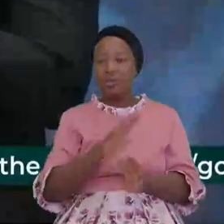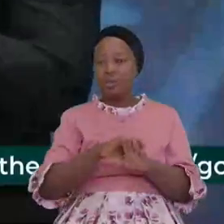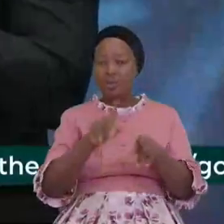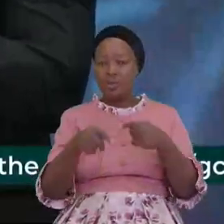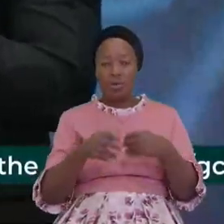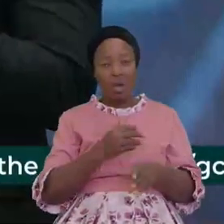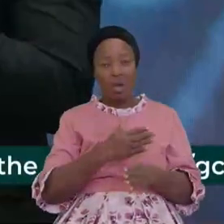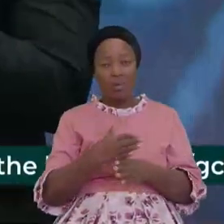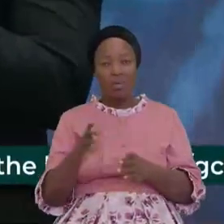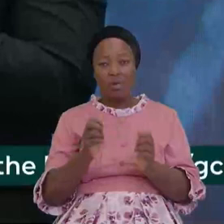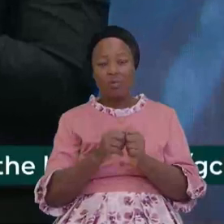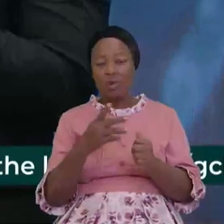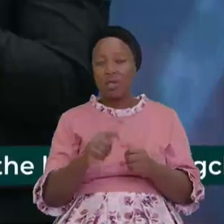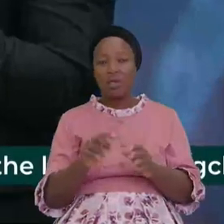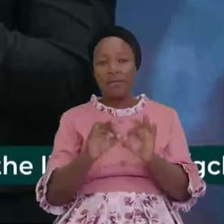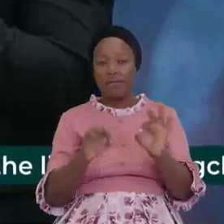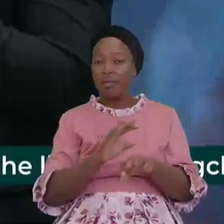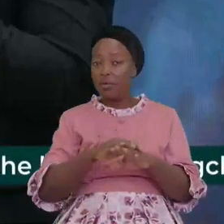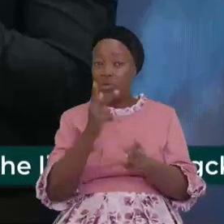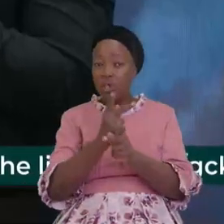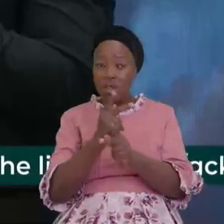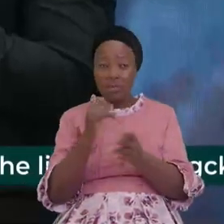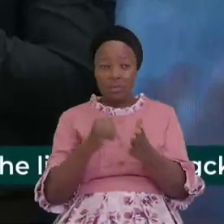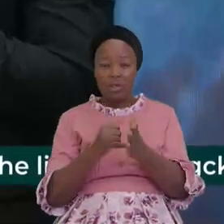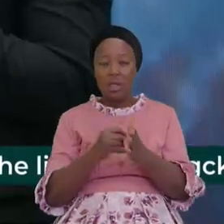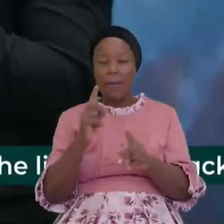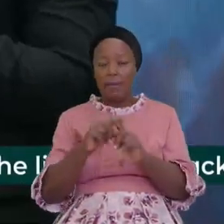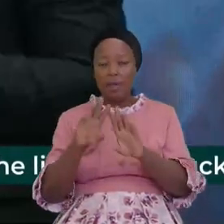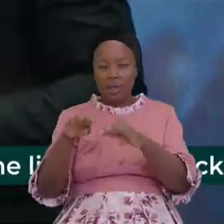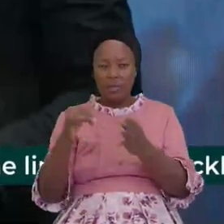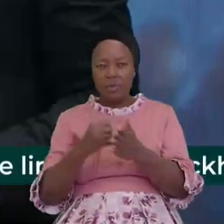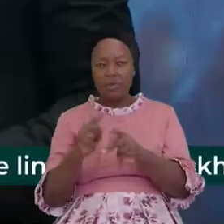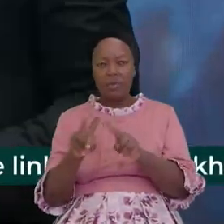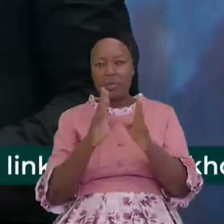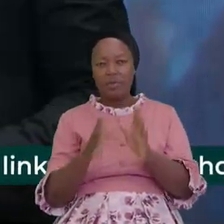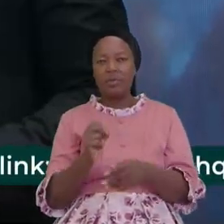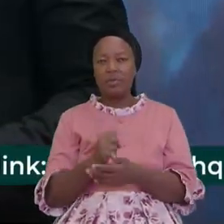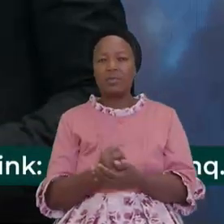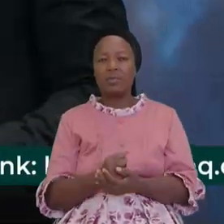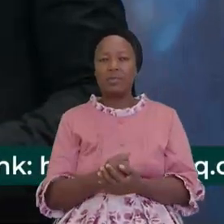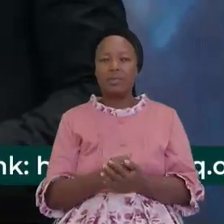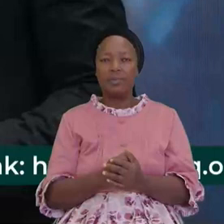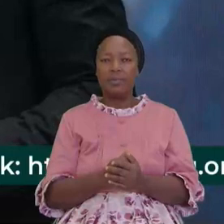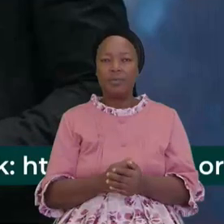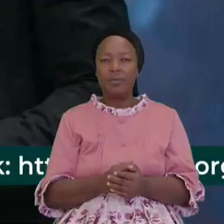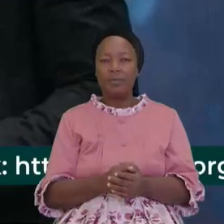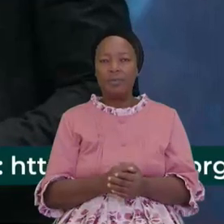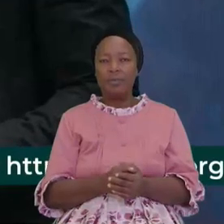Don't go away with the forms. Don't keep the forms. Give the forms to the supervisors.